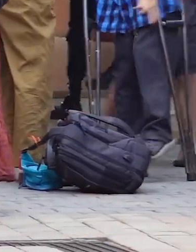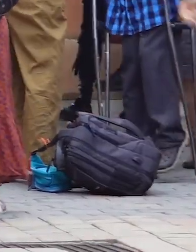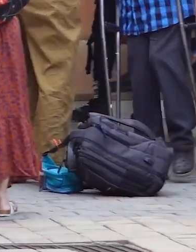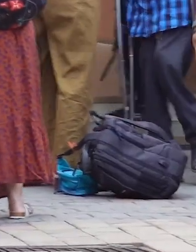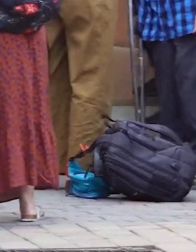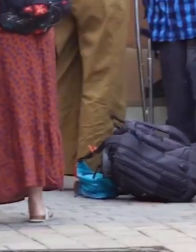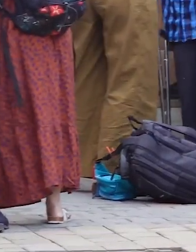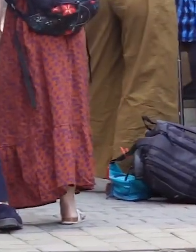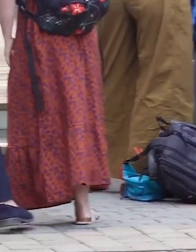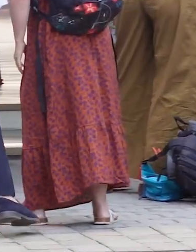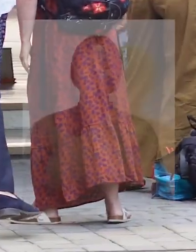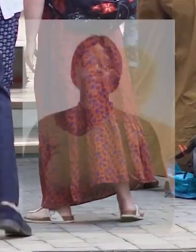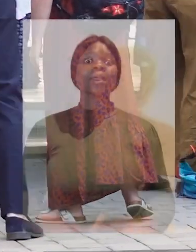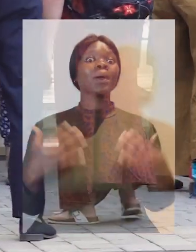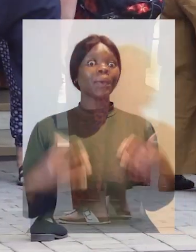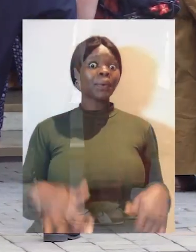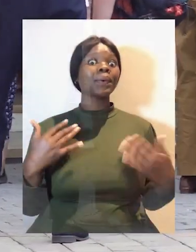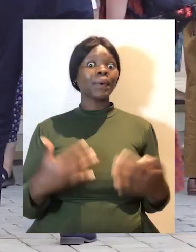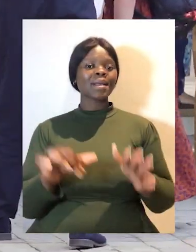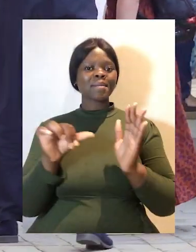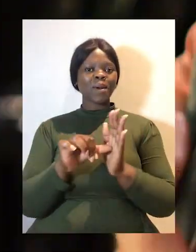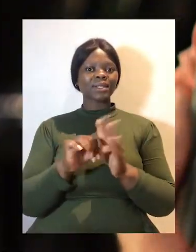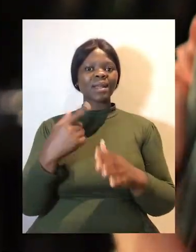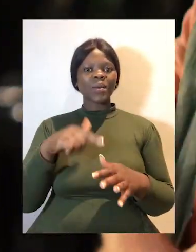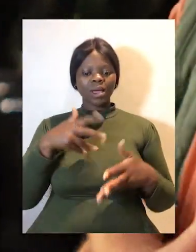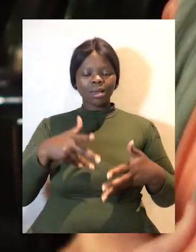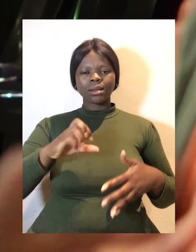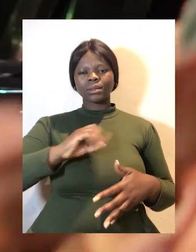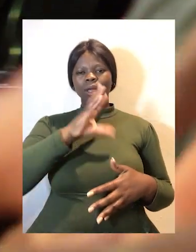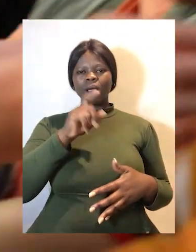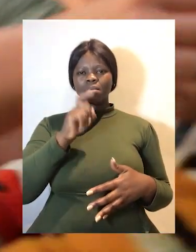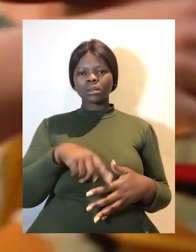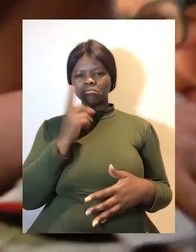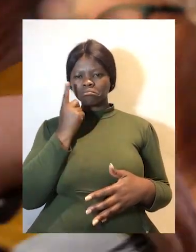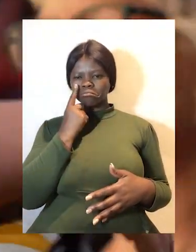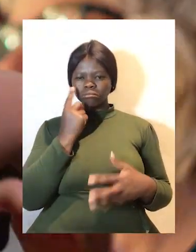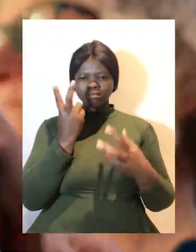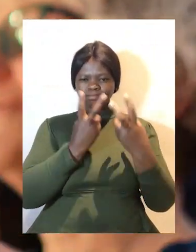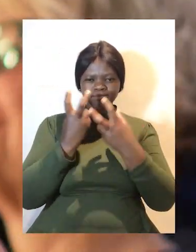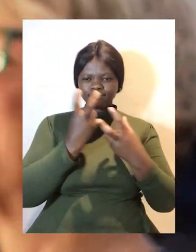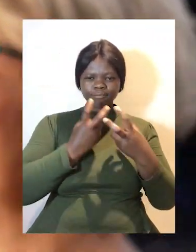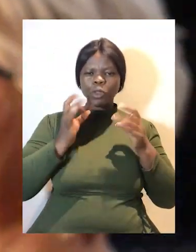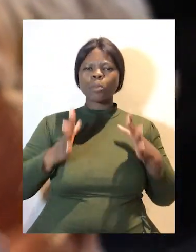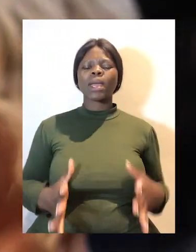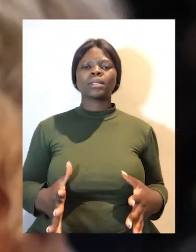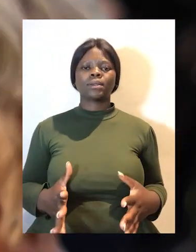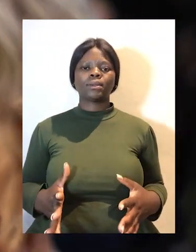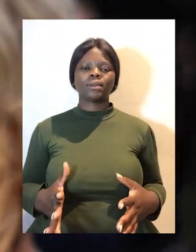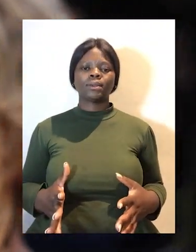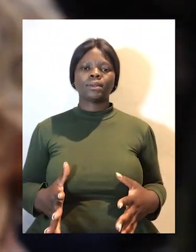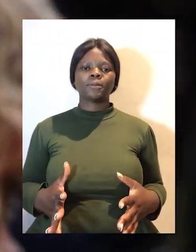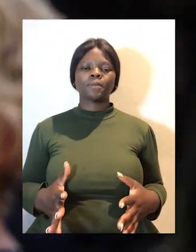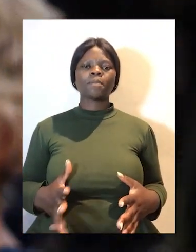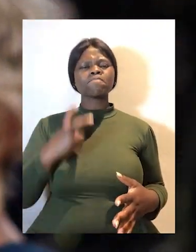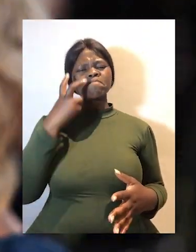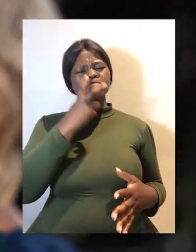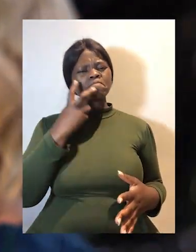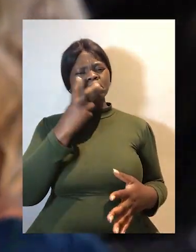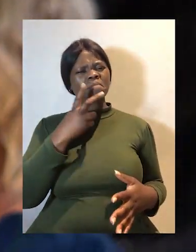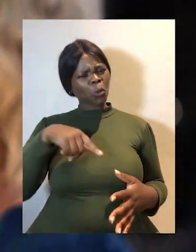So I think it's really important for us here in South Africa to find pockets of